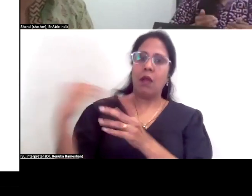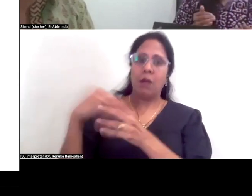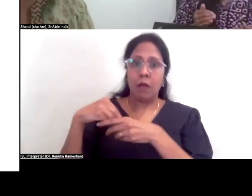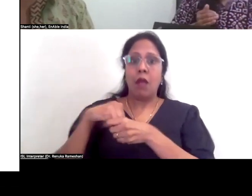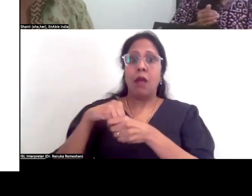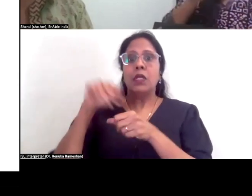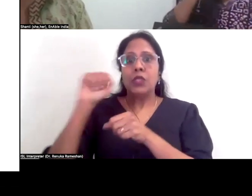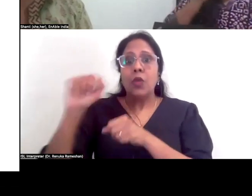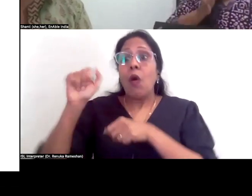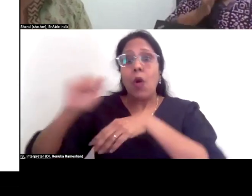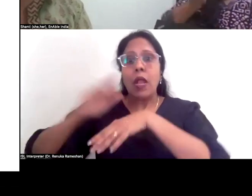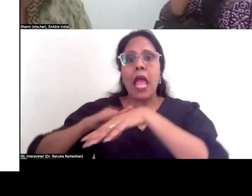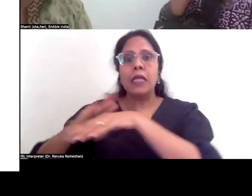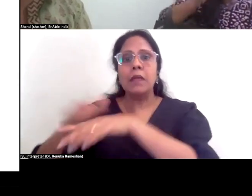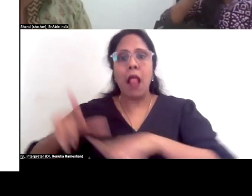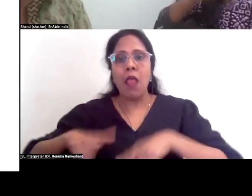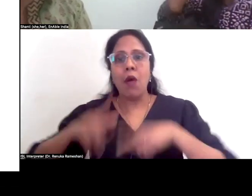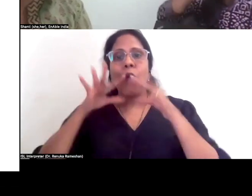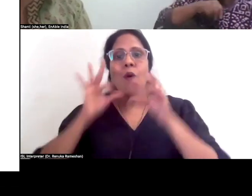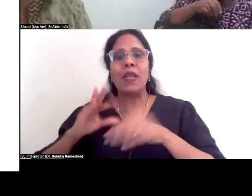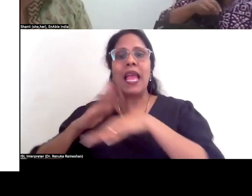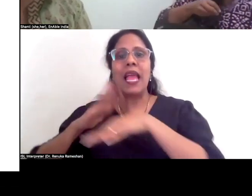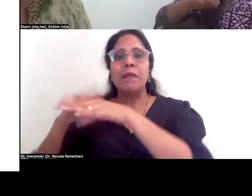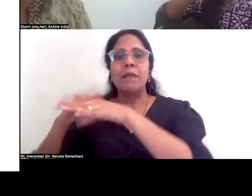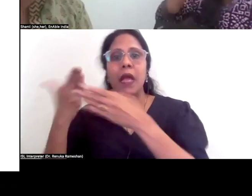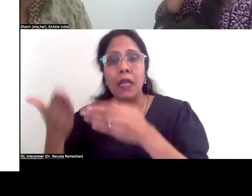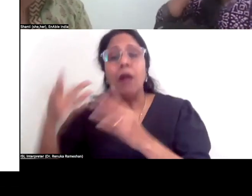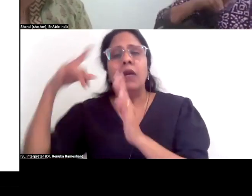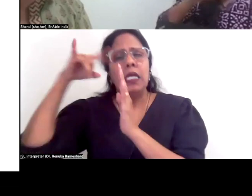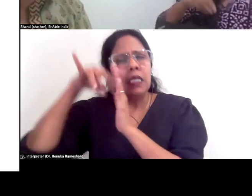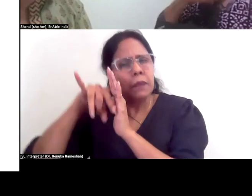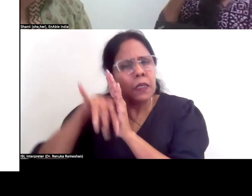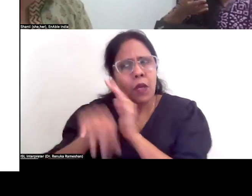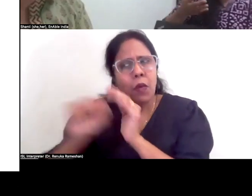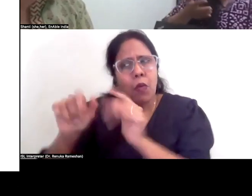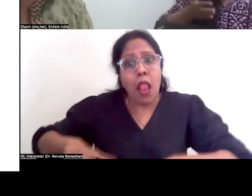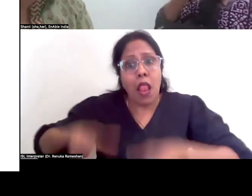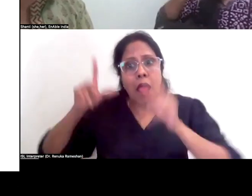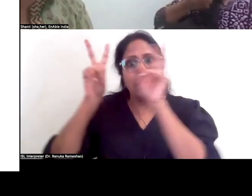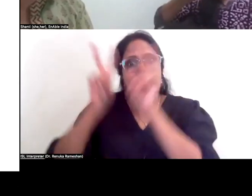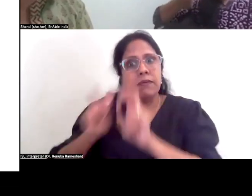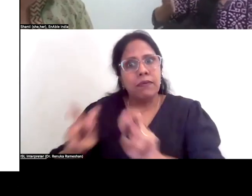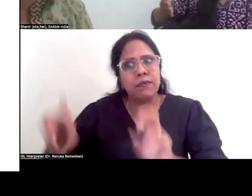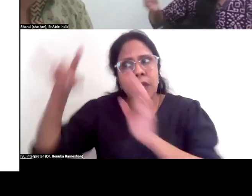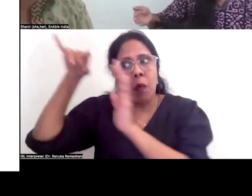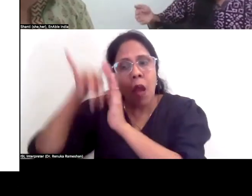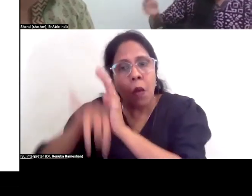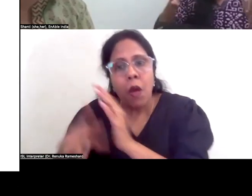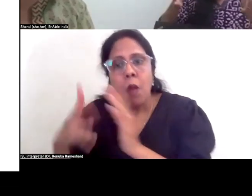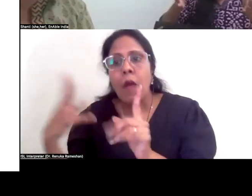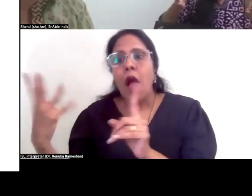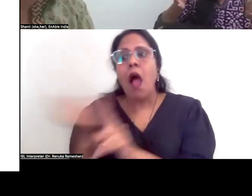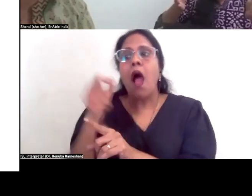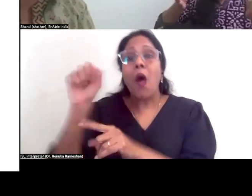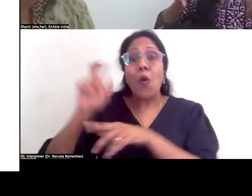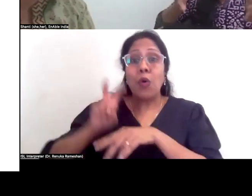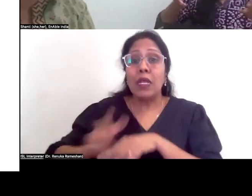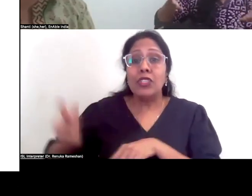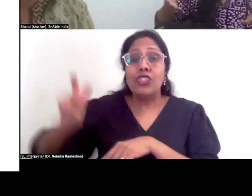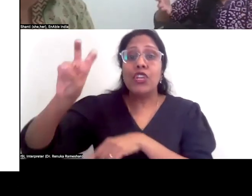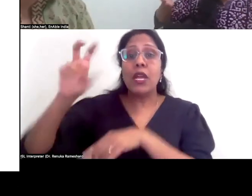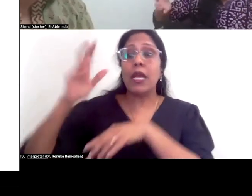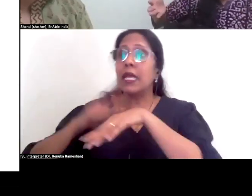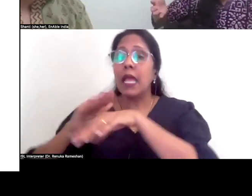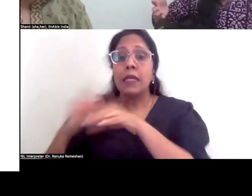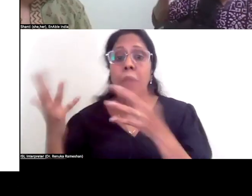his lived experiences. We went deeper inside his life and we understood what happened in his journey. And it was just